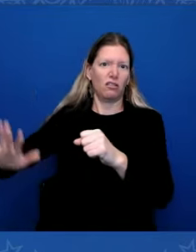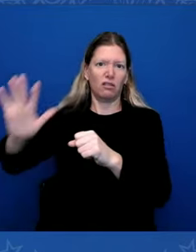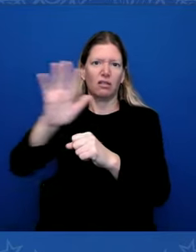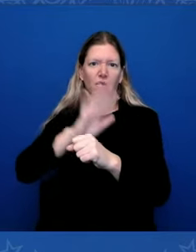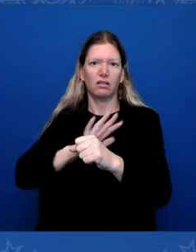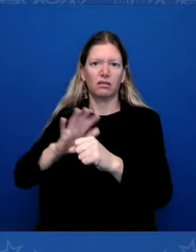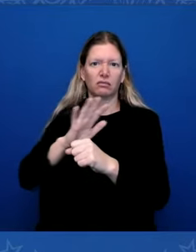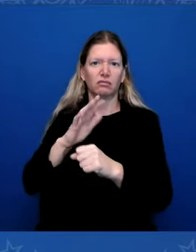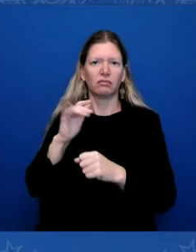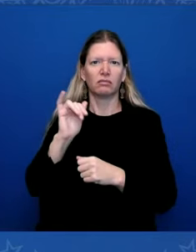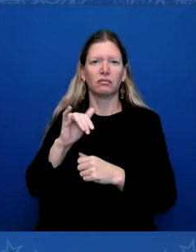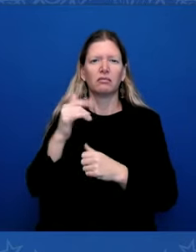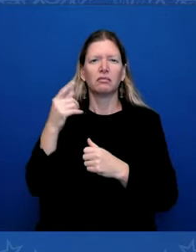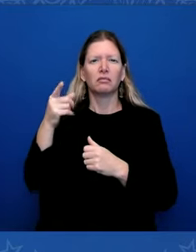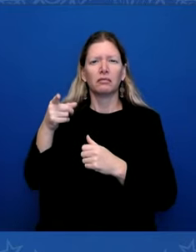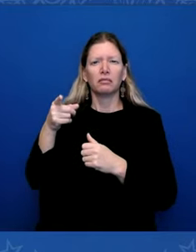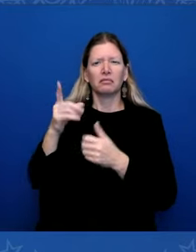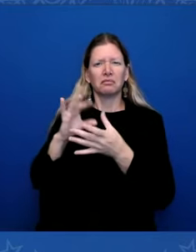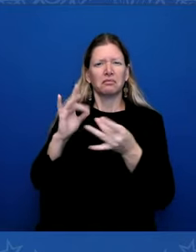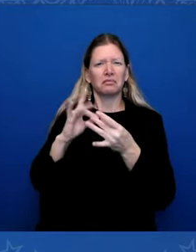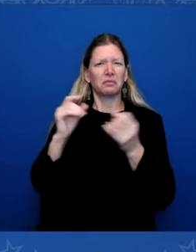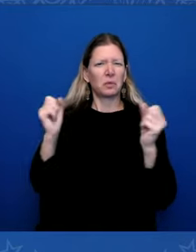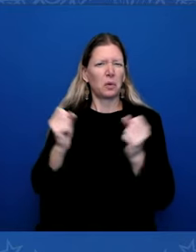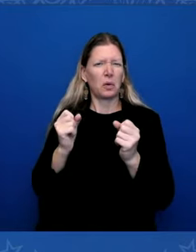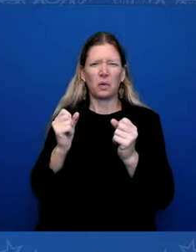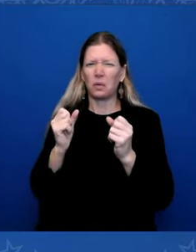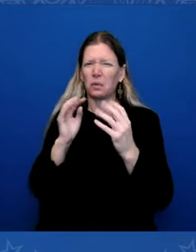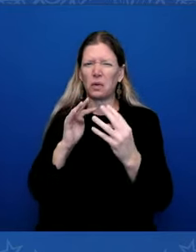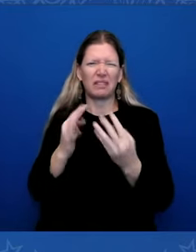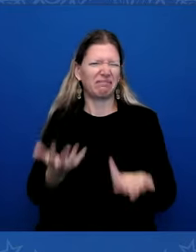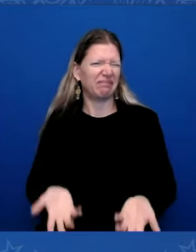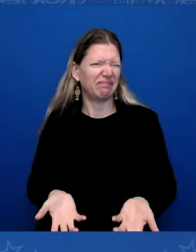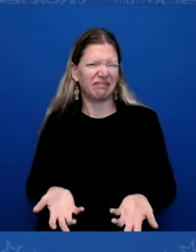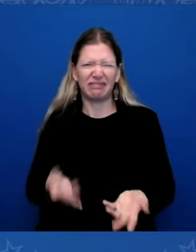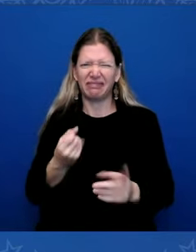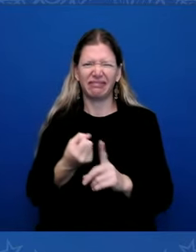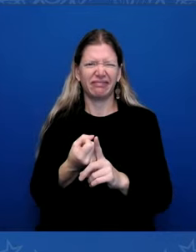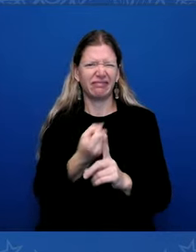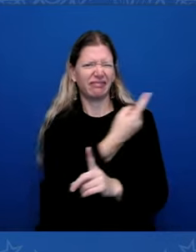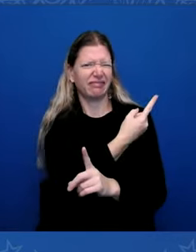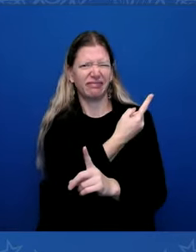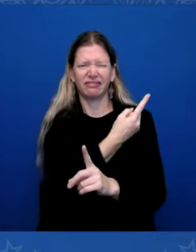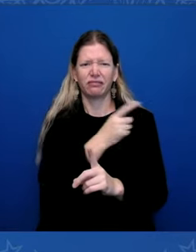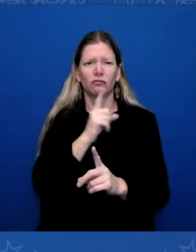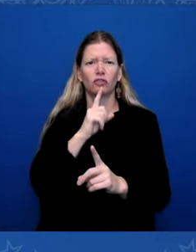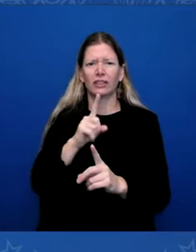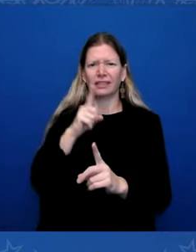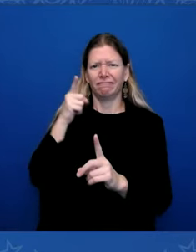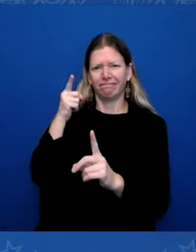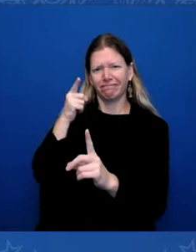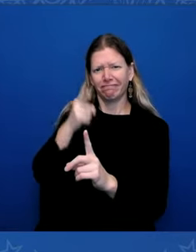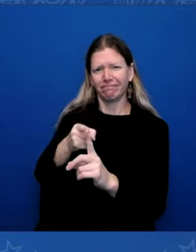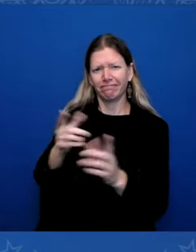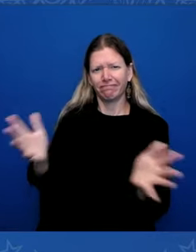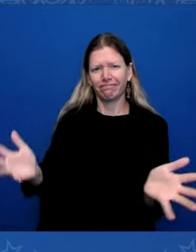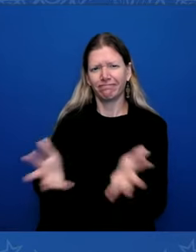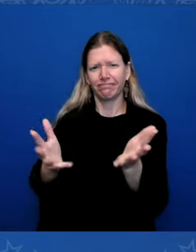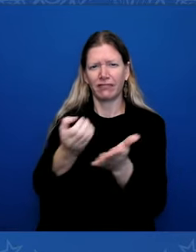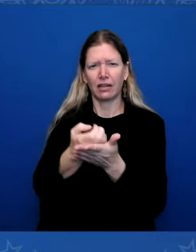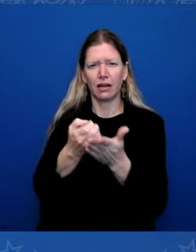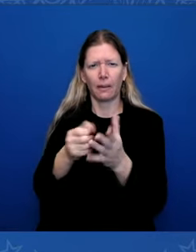about generating economic growth and stability in all parts of the world. And that's what we're trying to do.